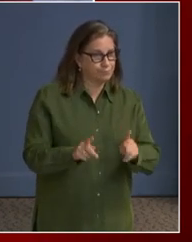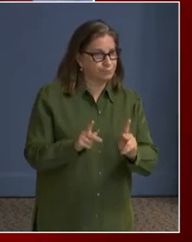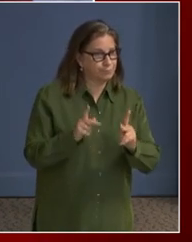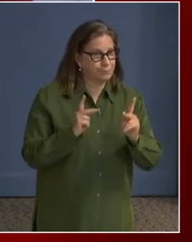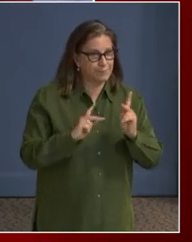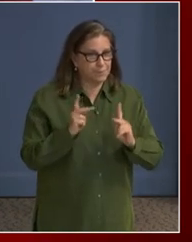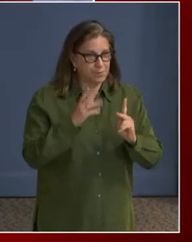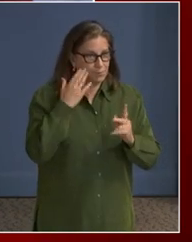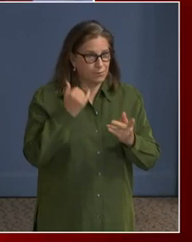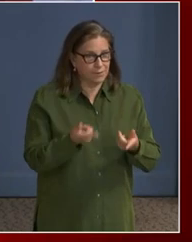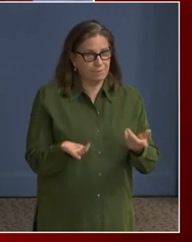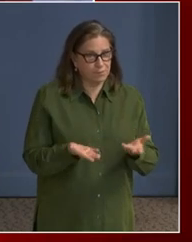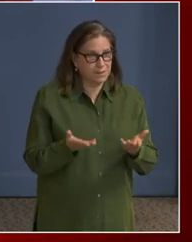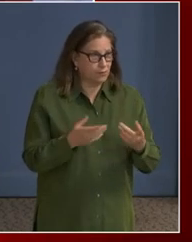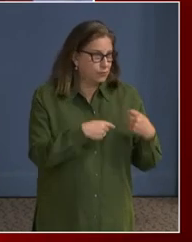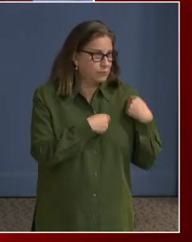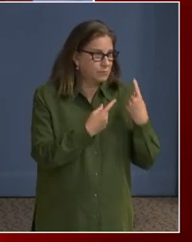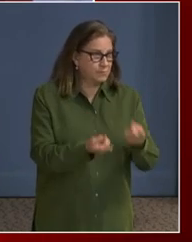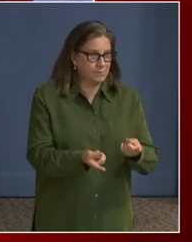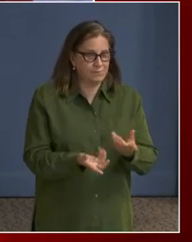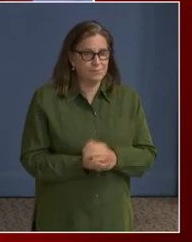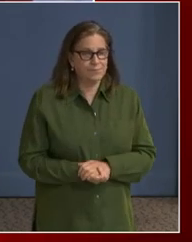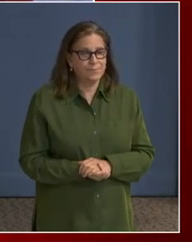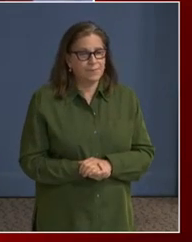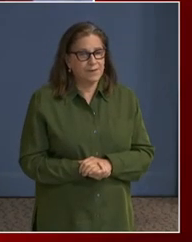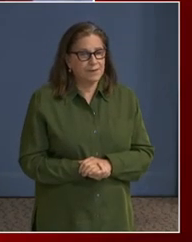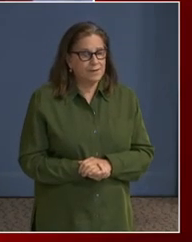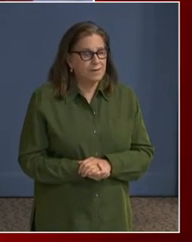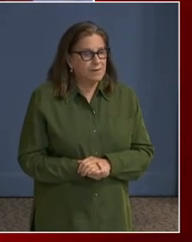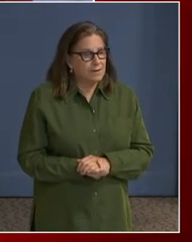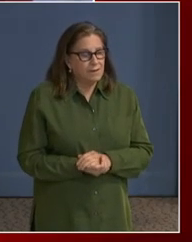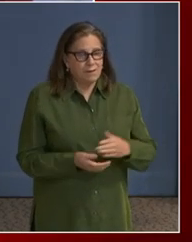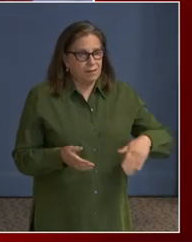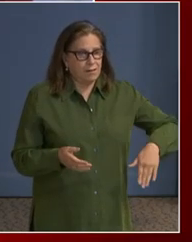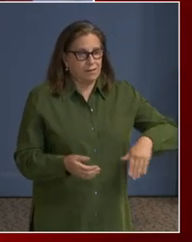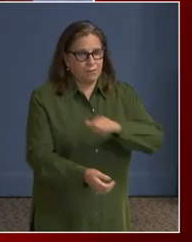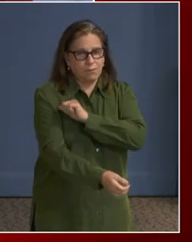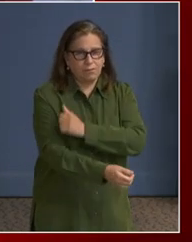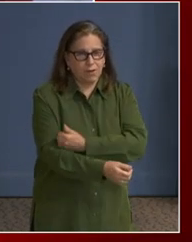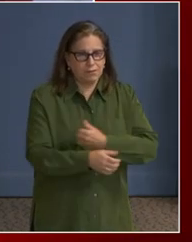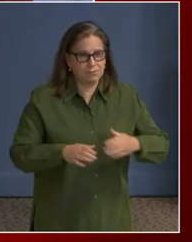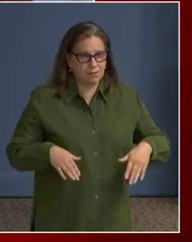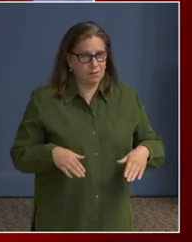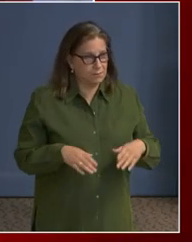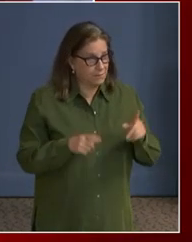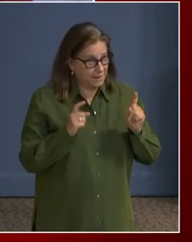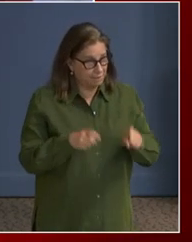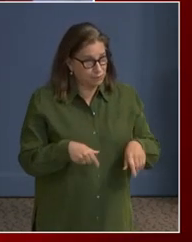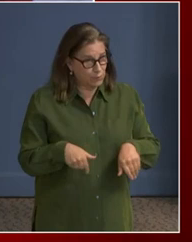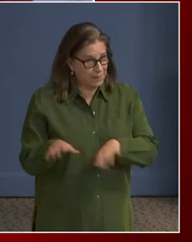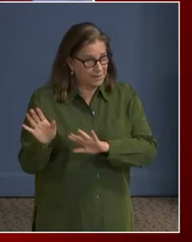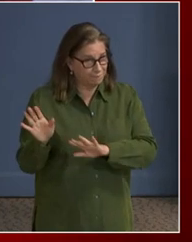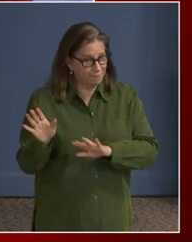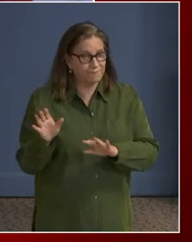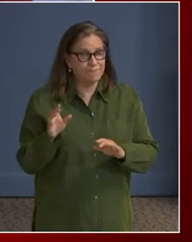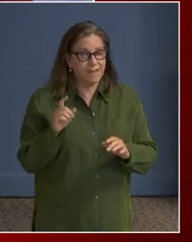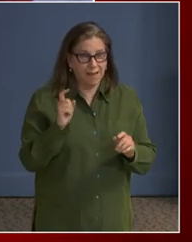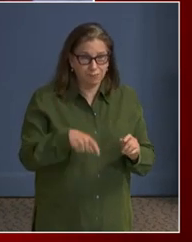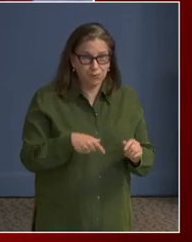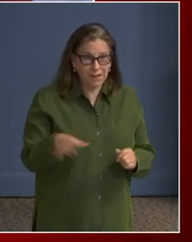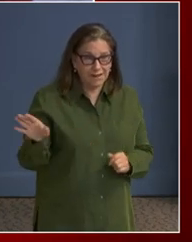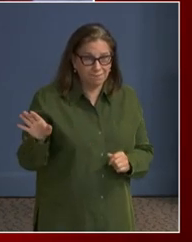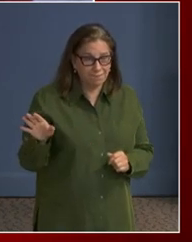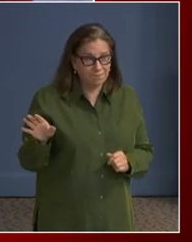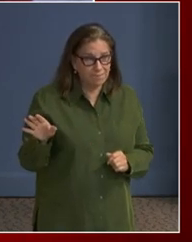the vending locations are not authorized. So do they have to get out today? They would, yes. And if